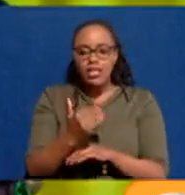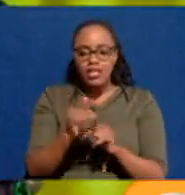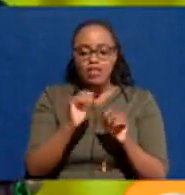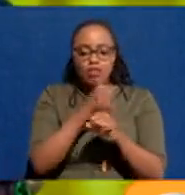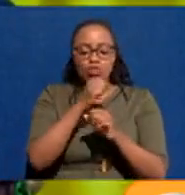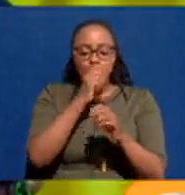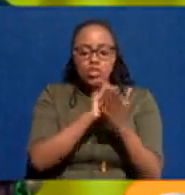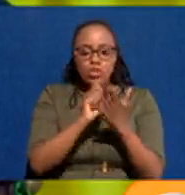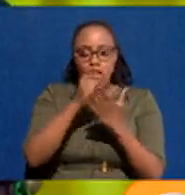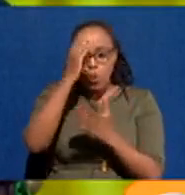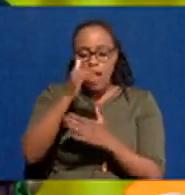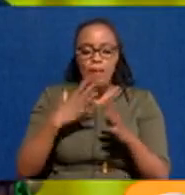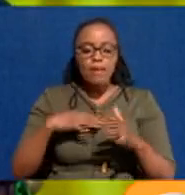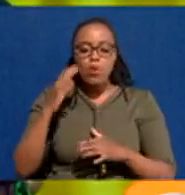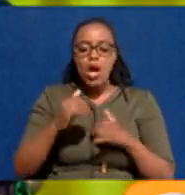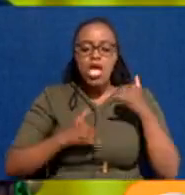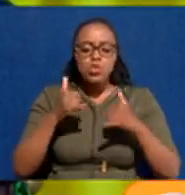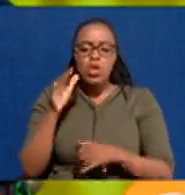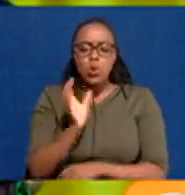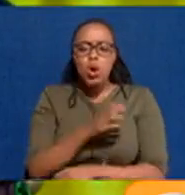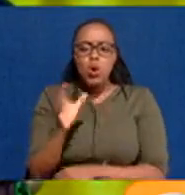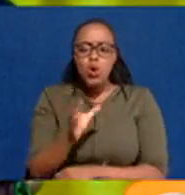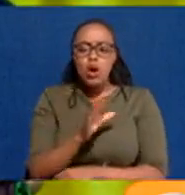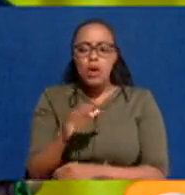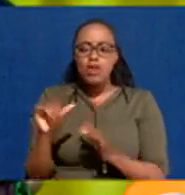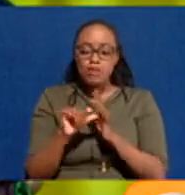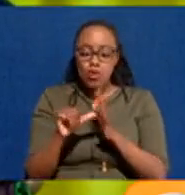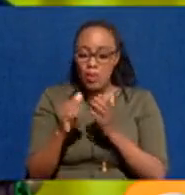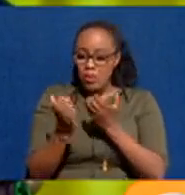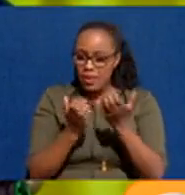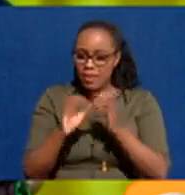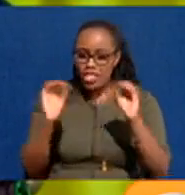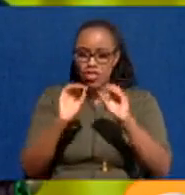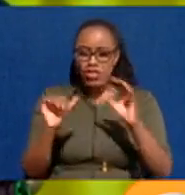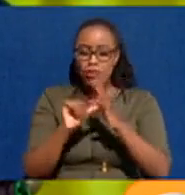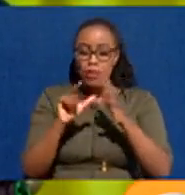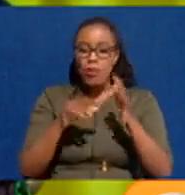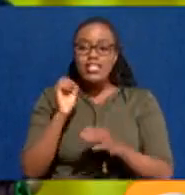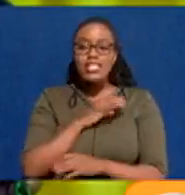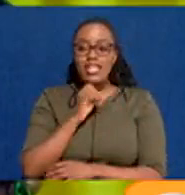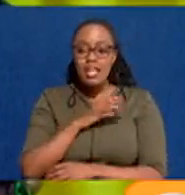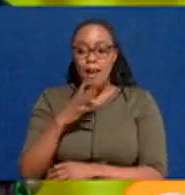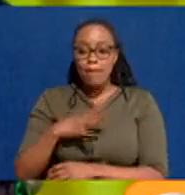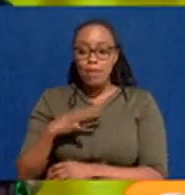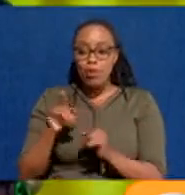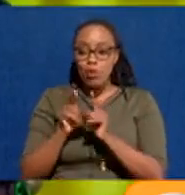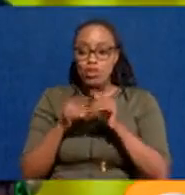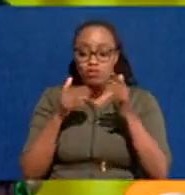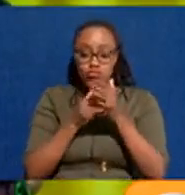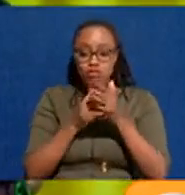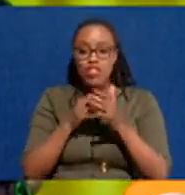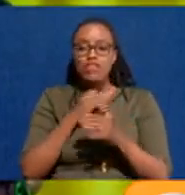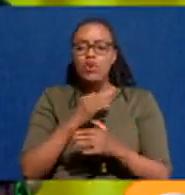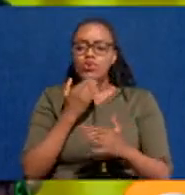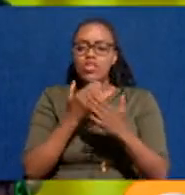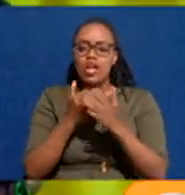homework, juu wazee wanaburudika huko chini. You know? So shida yetu sio biashara. Shida yetu ni kelele. Wale wame soundproof, I want to thank them. And I want to thank